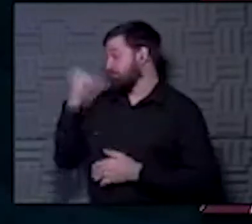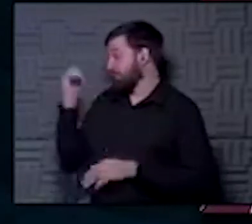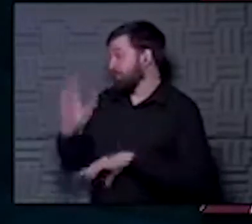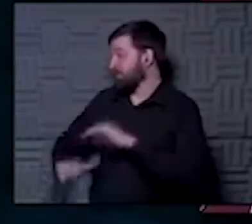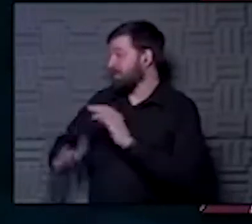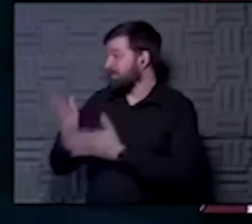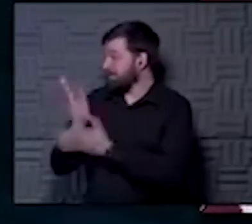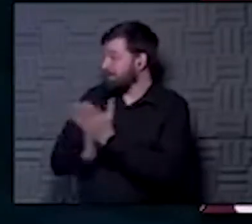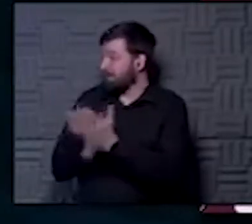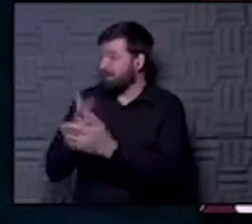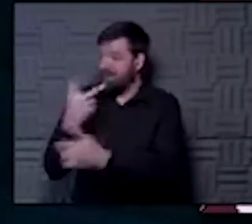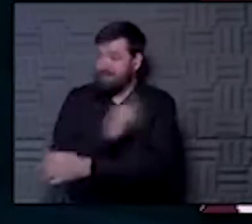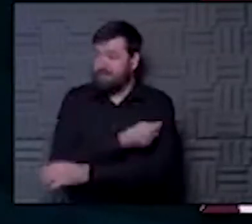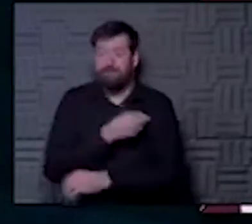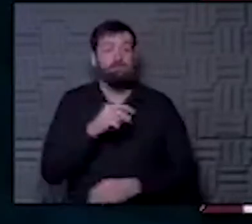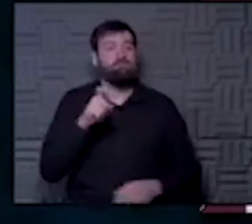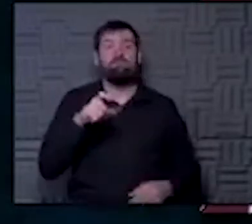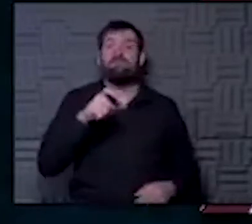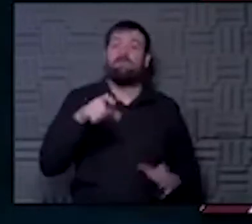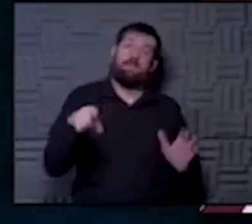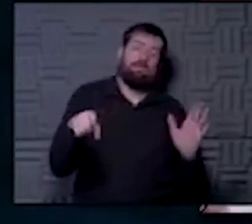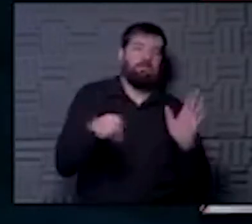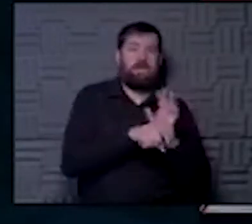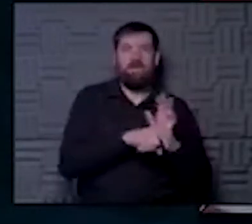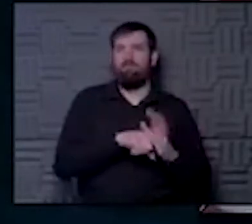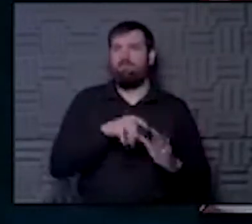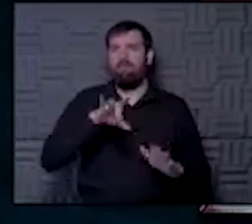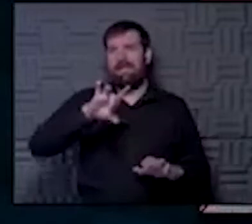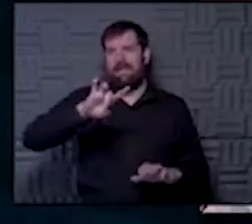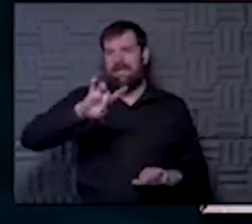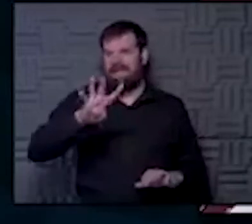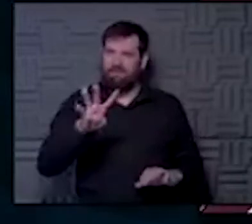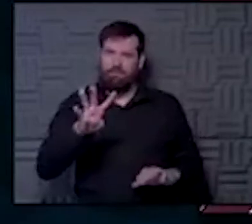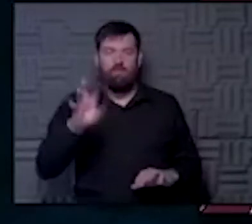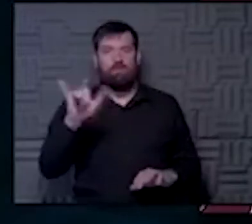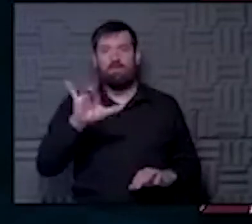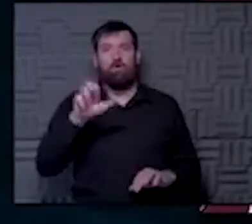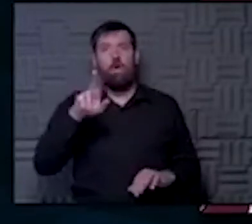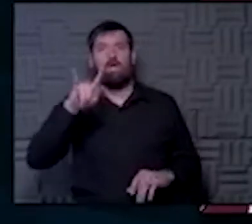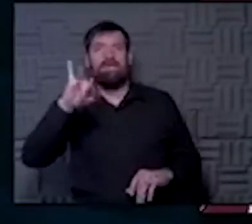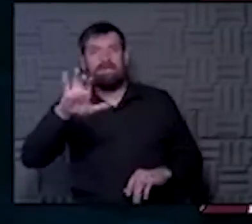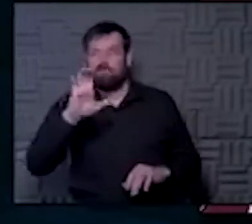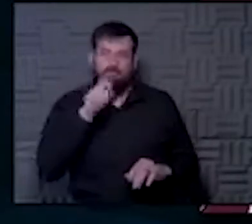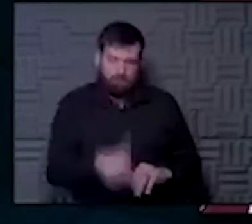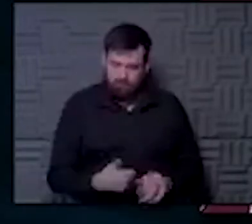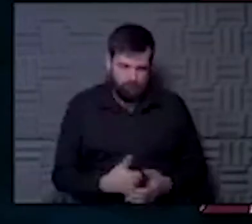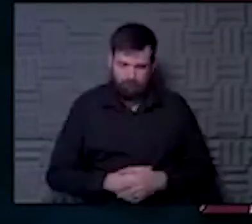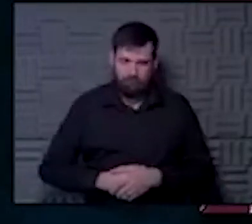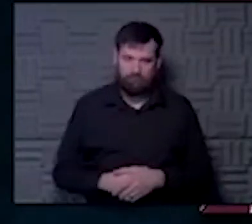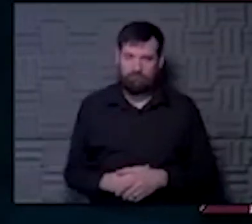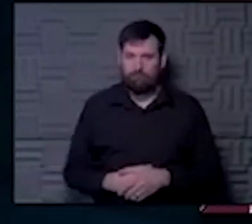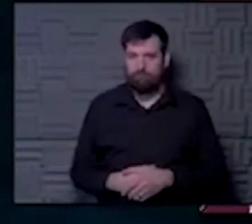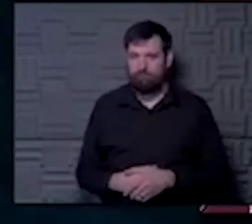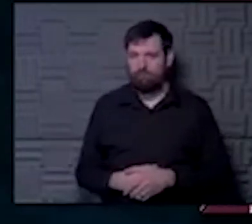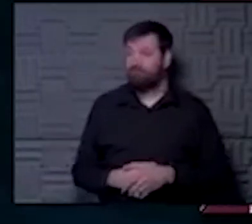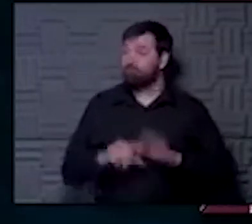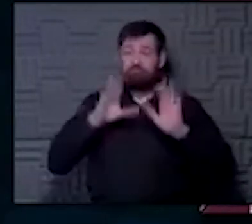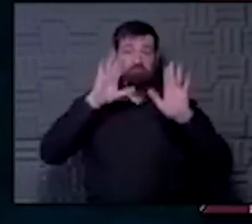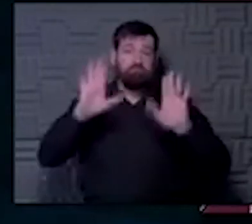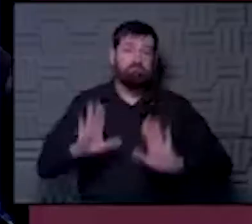the vaccines. So it doesn't have to be at minus 80 for like an Arctic icicle. It's not like that. No.